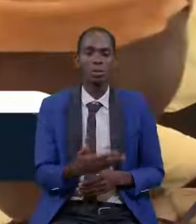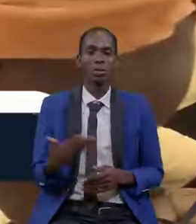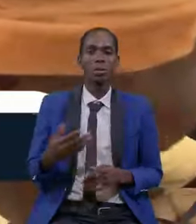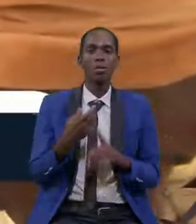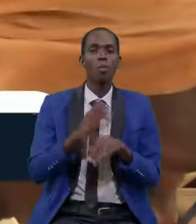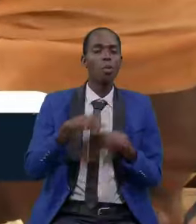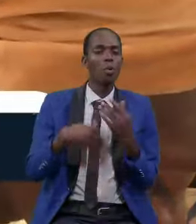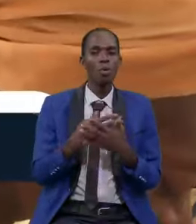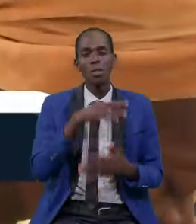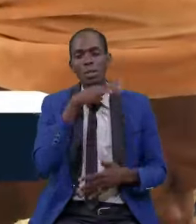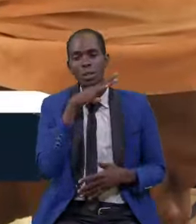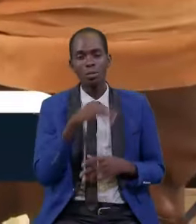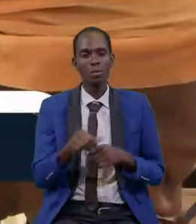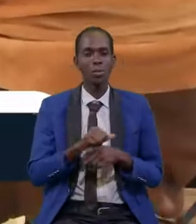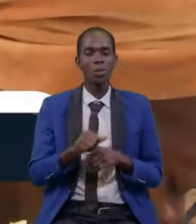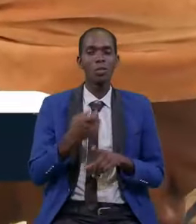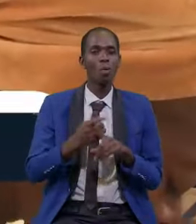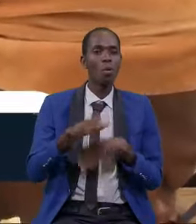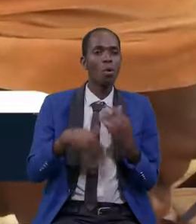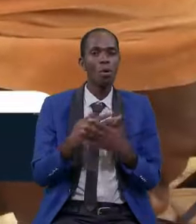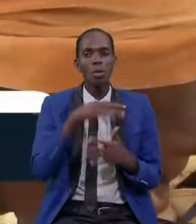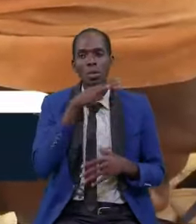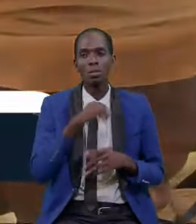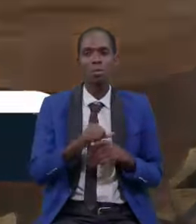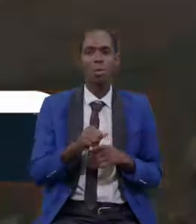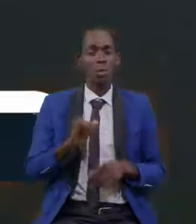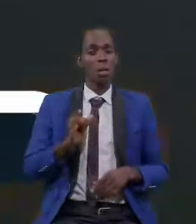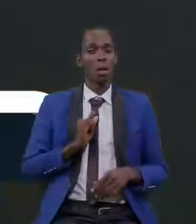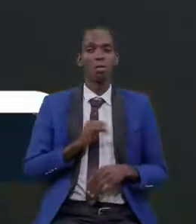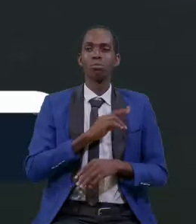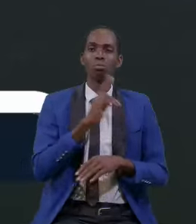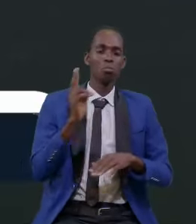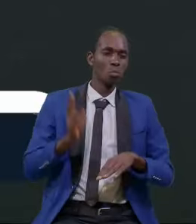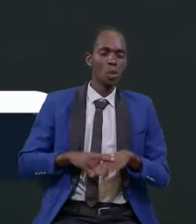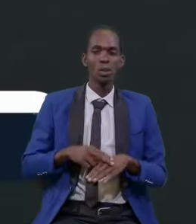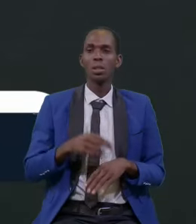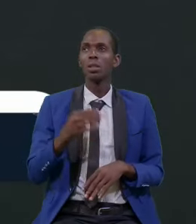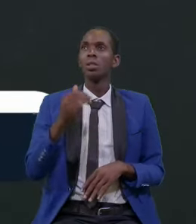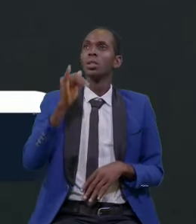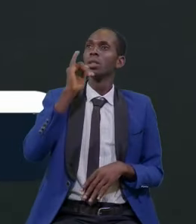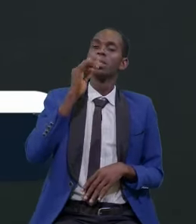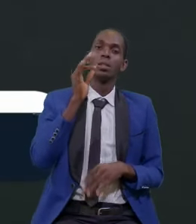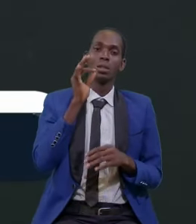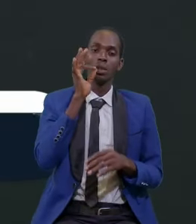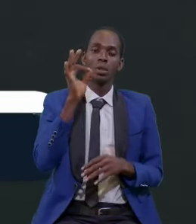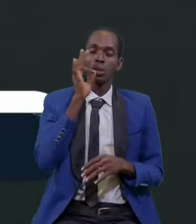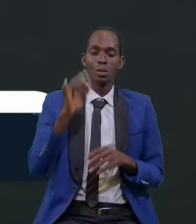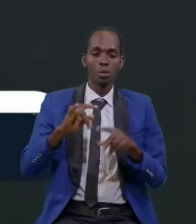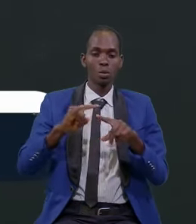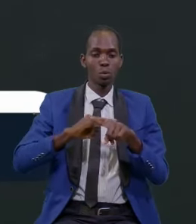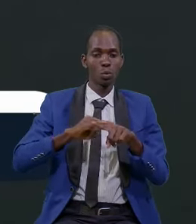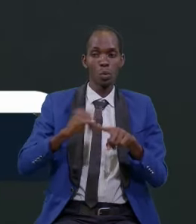iniquity, all iniquity. I used to smoke, they say, 2 packets of cigarette a day. But you know now,